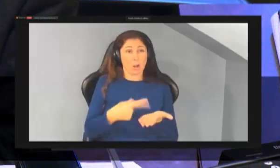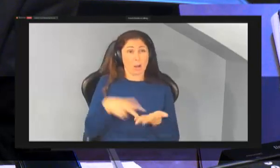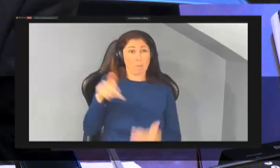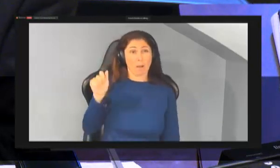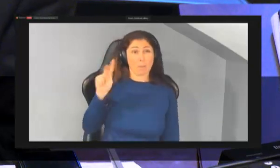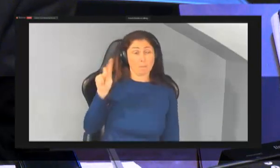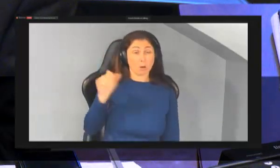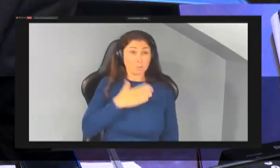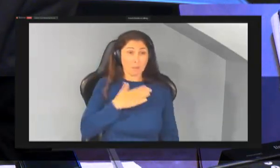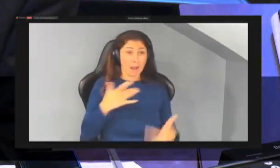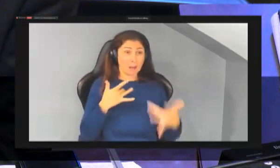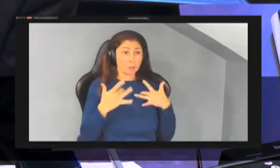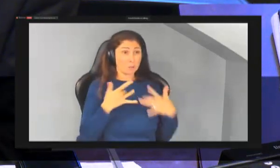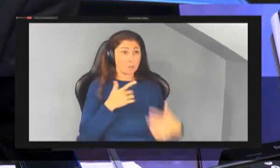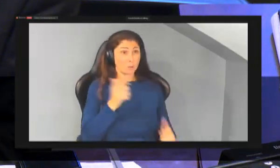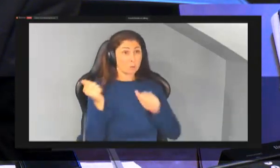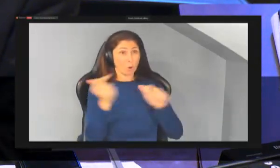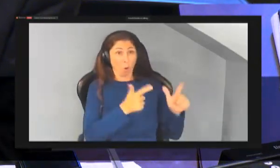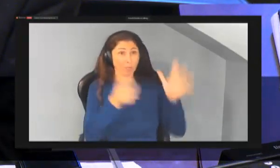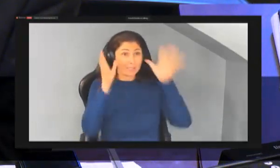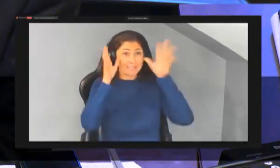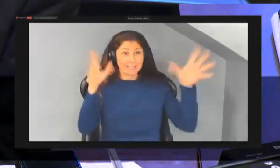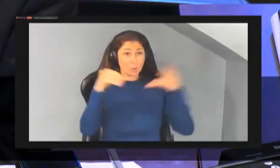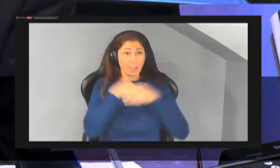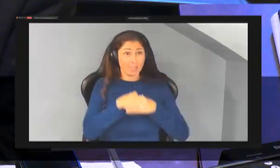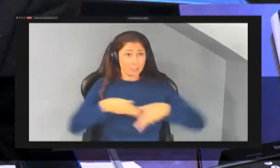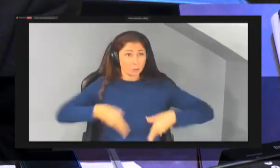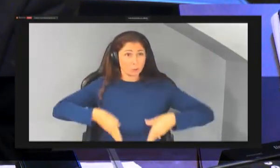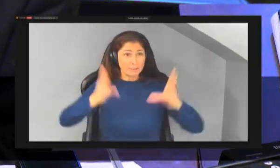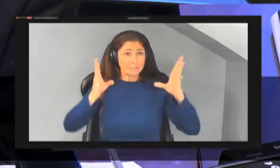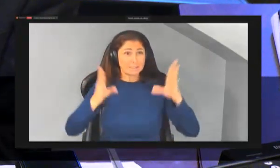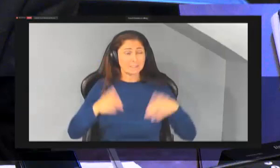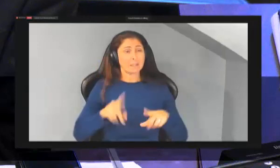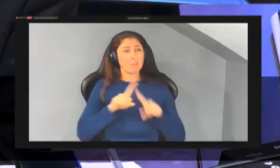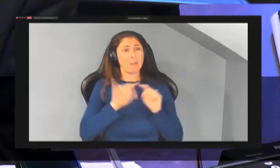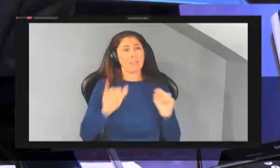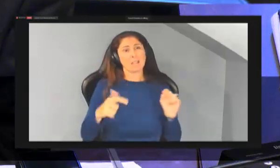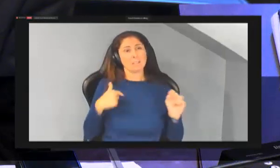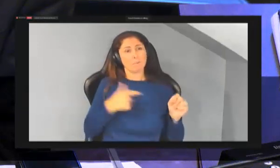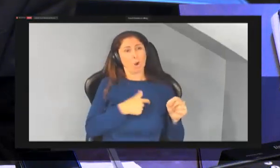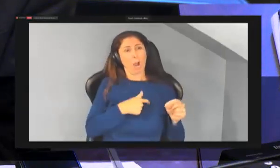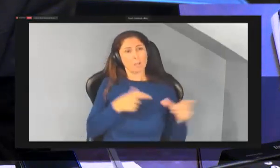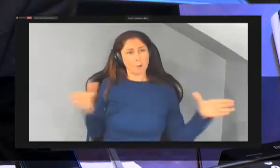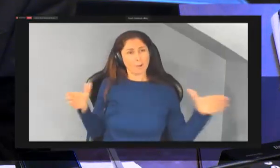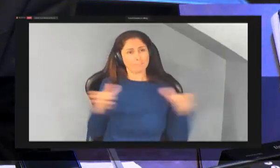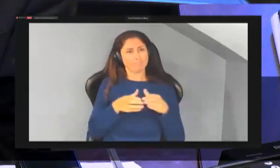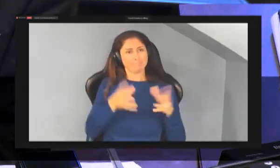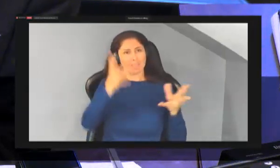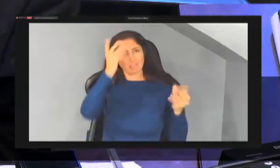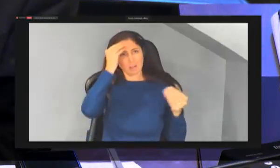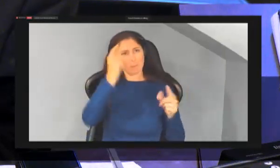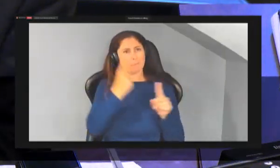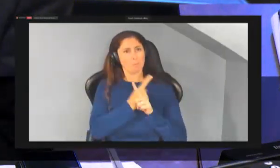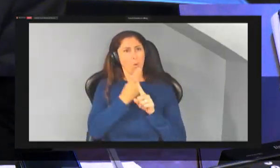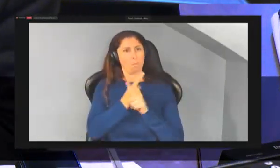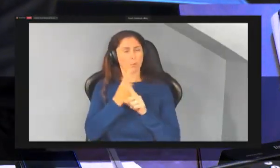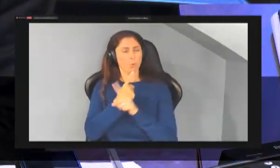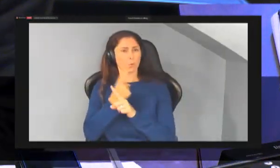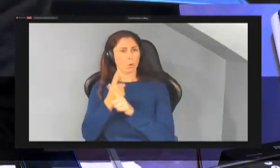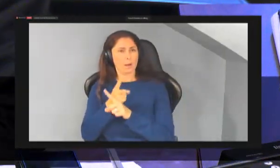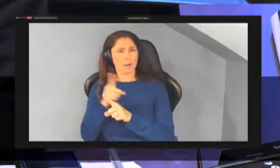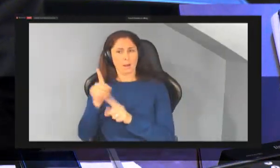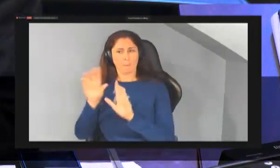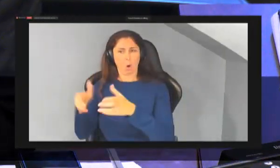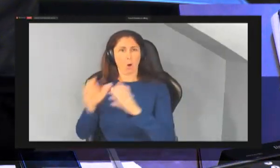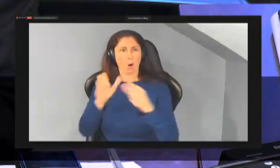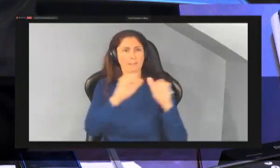concern is all the deer in the streets. But that's for us to collectively think through with all the appropriate parties to go down